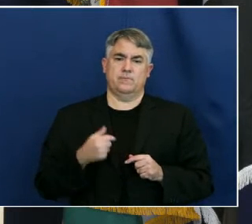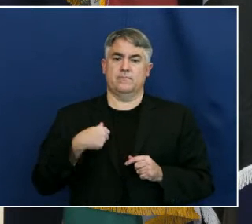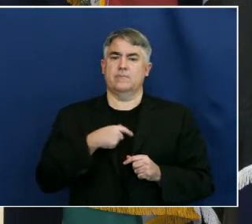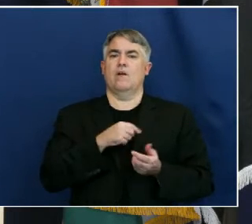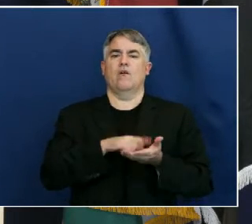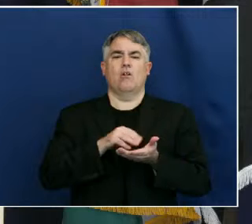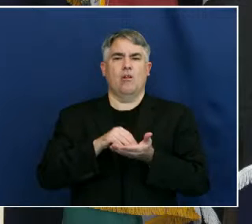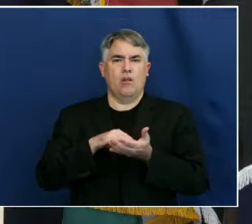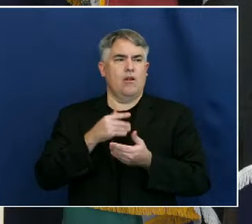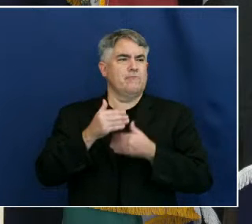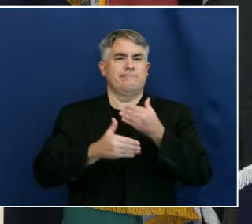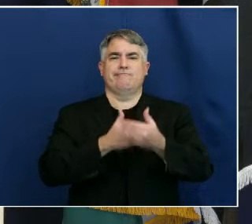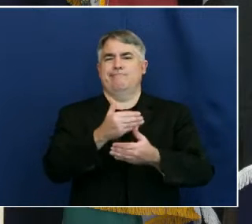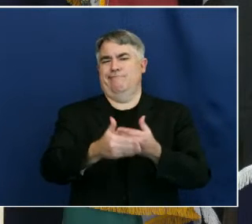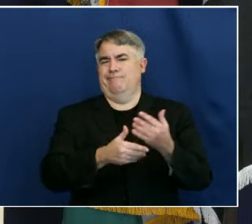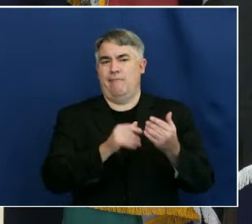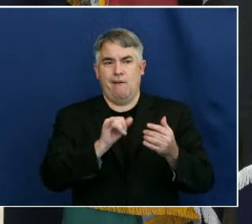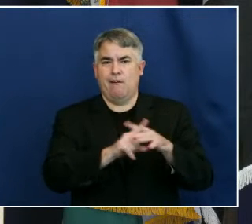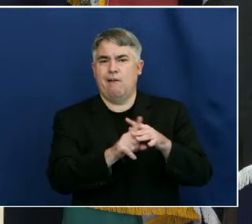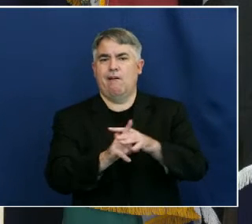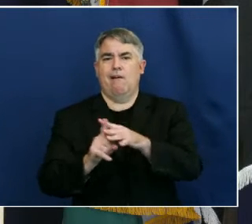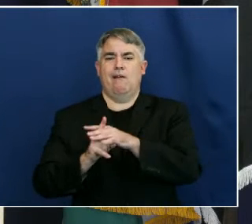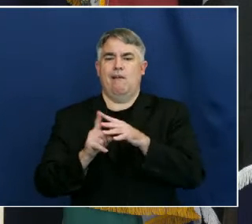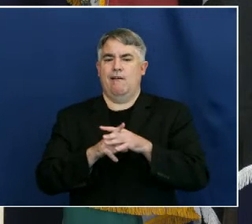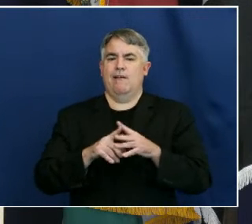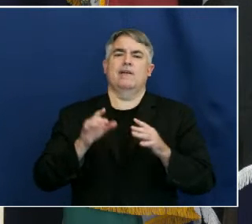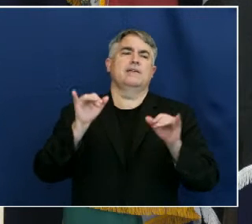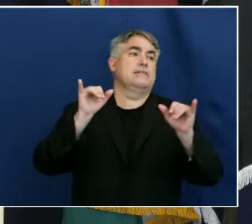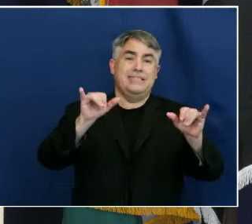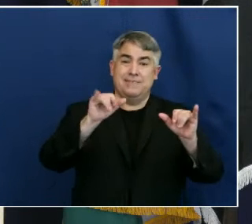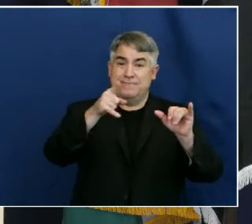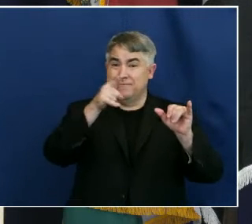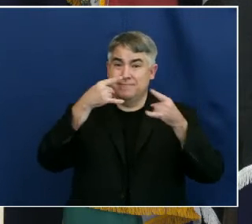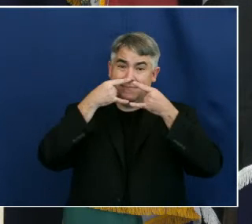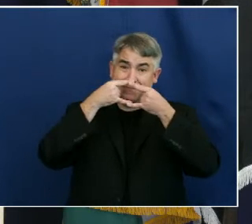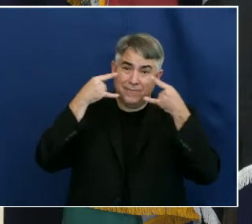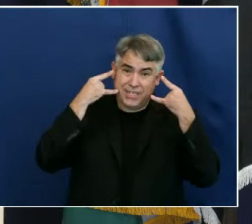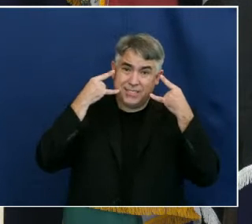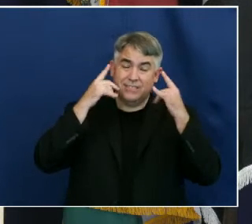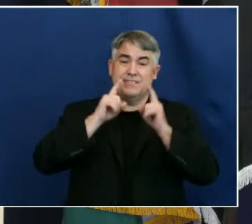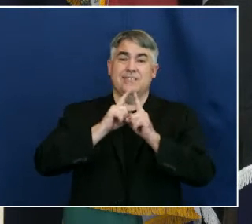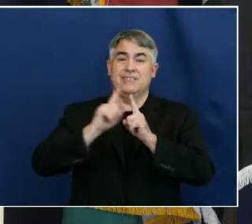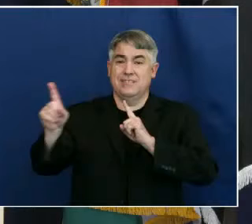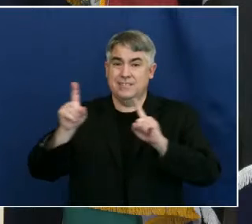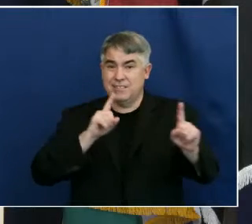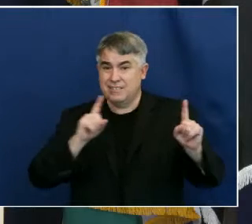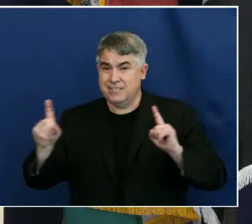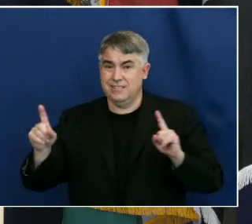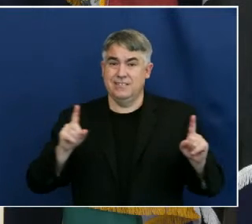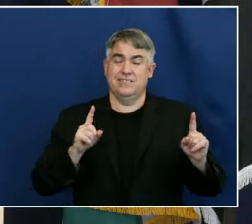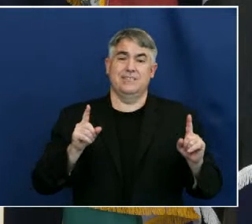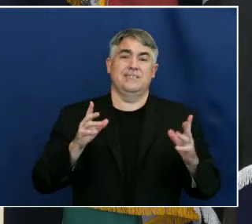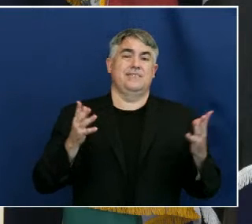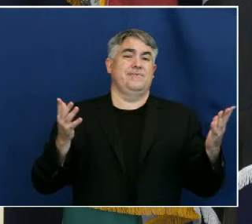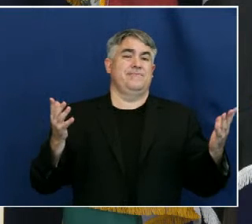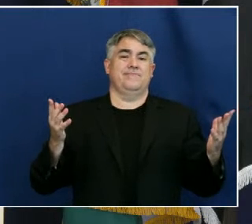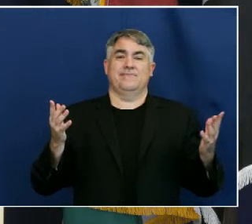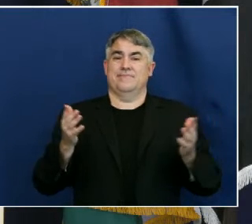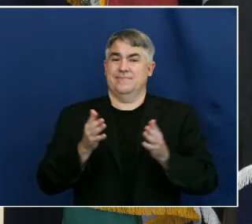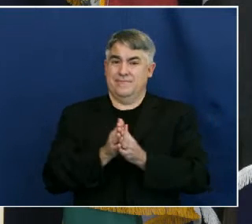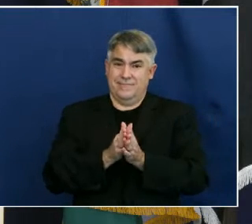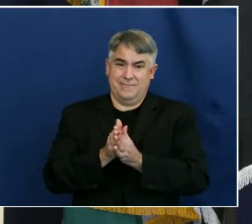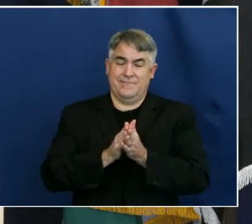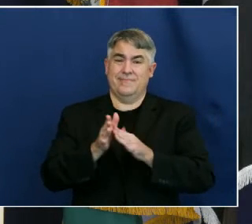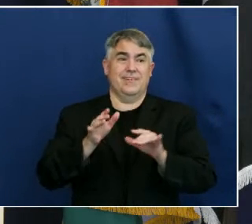same, that you need to do all the things that we've recommended to prevent transmission. So wearing masks, social distancing, staying at